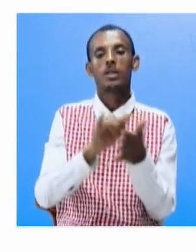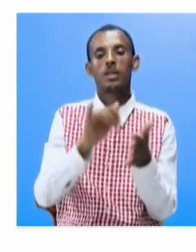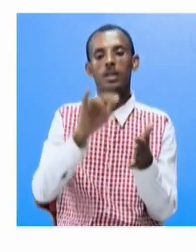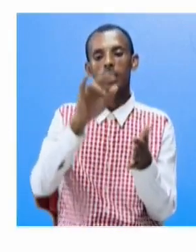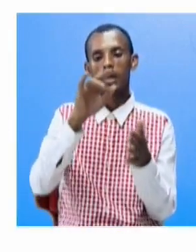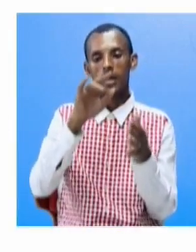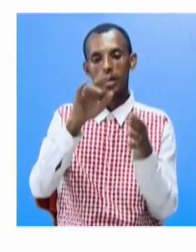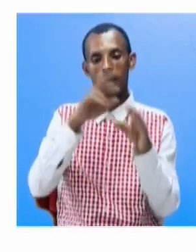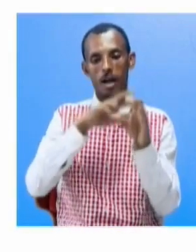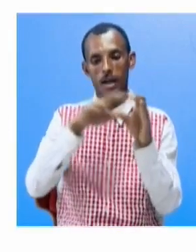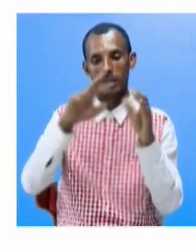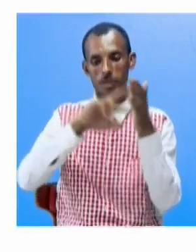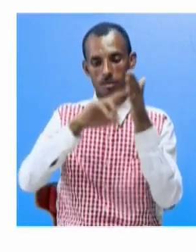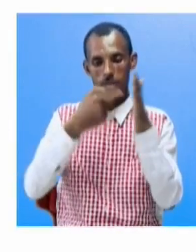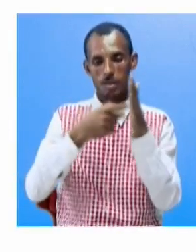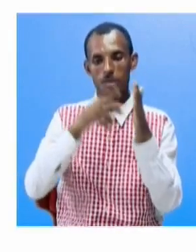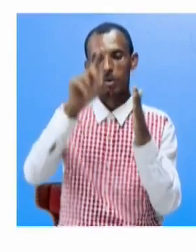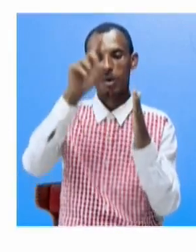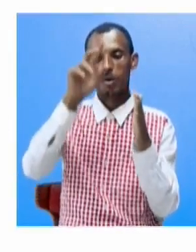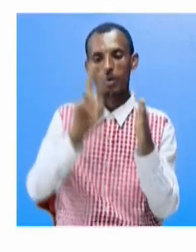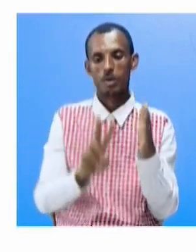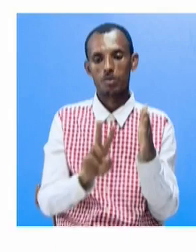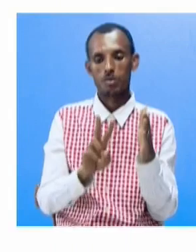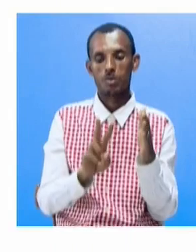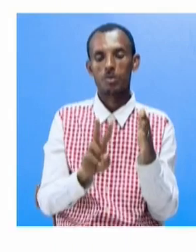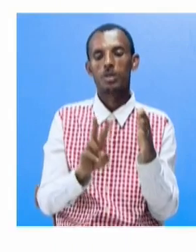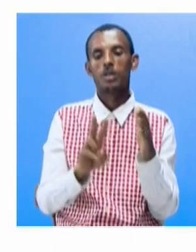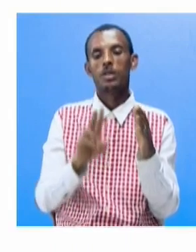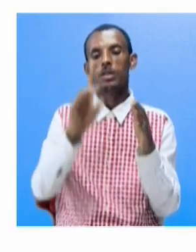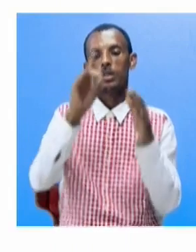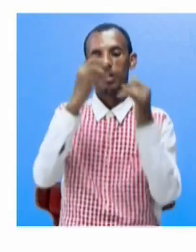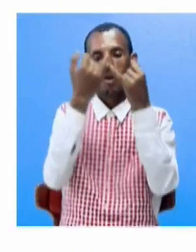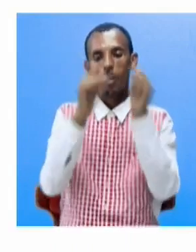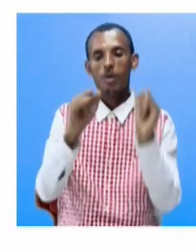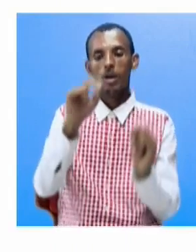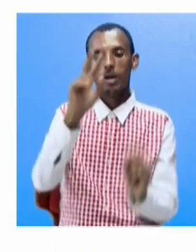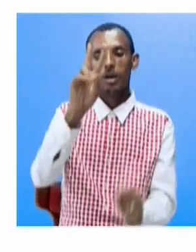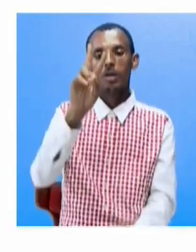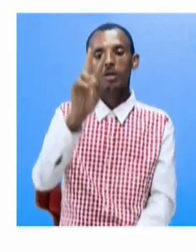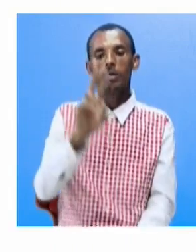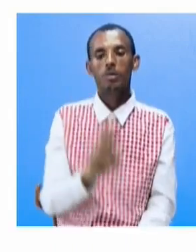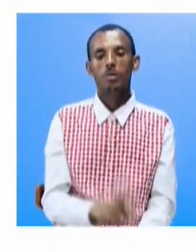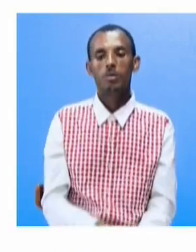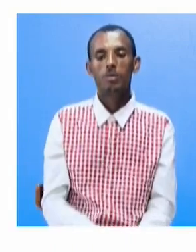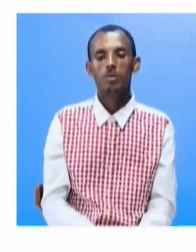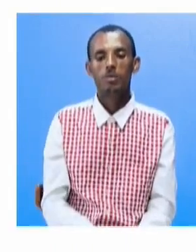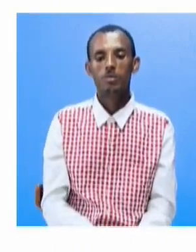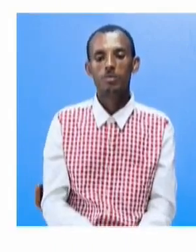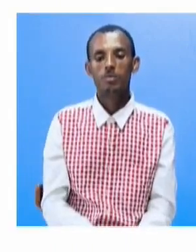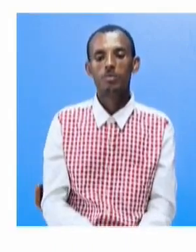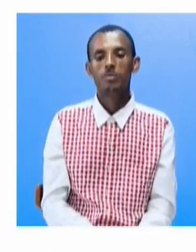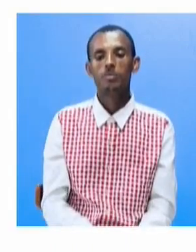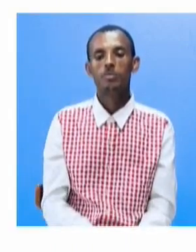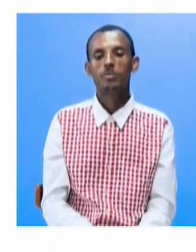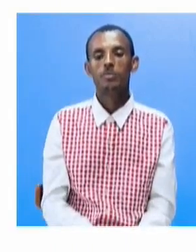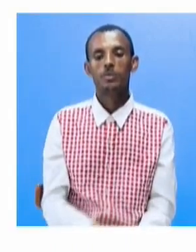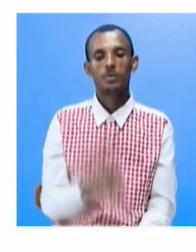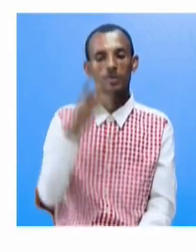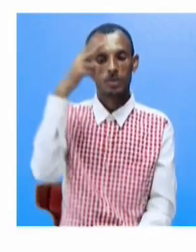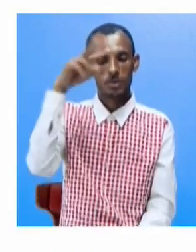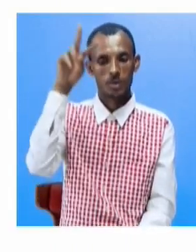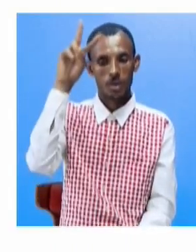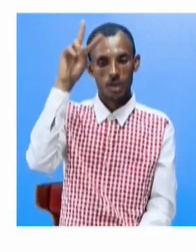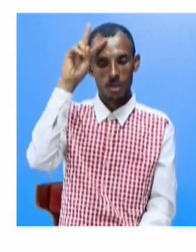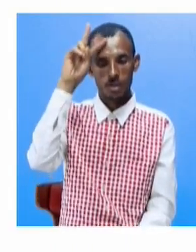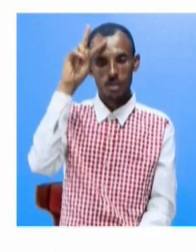of diameter, d over 2. So I can write this d over 2, the whole squared.